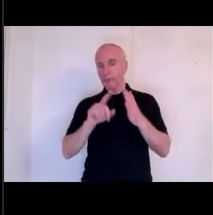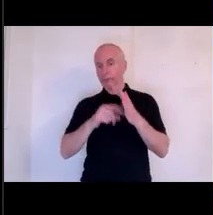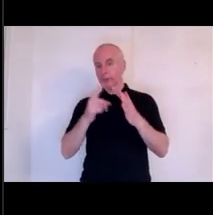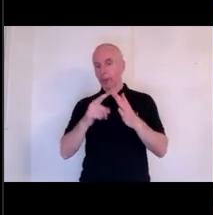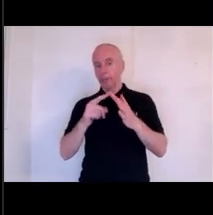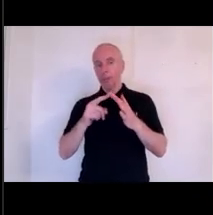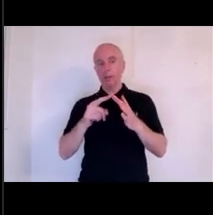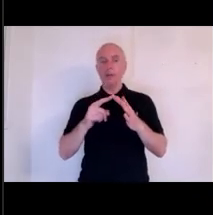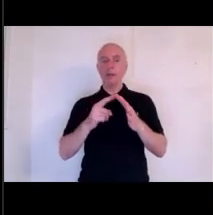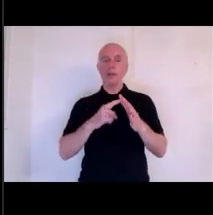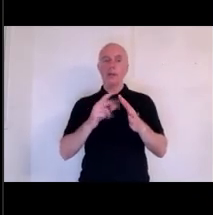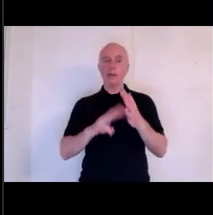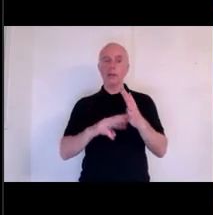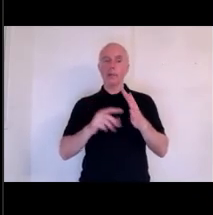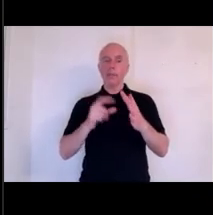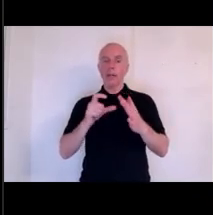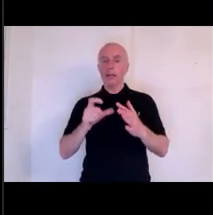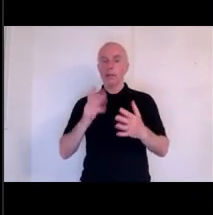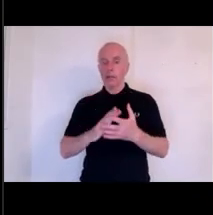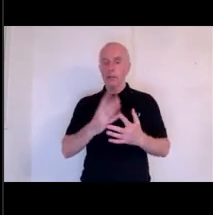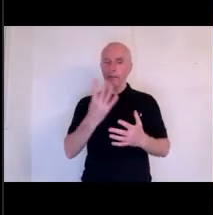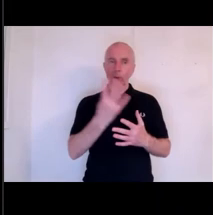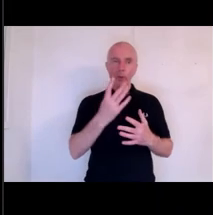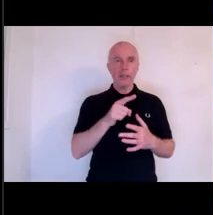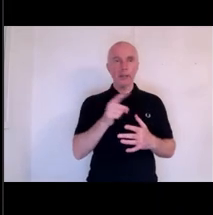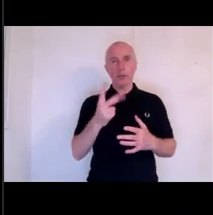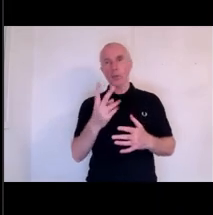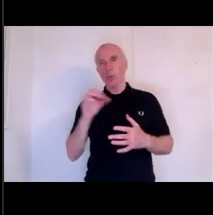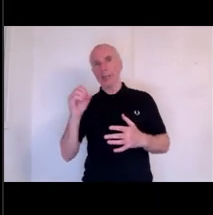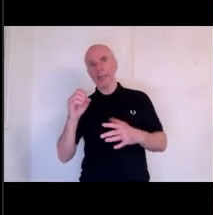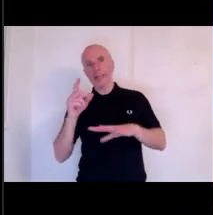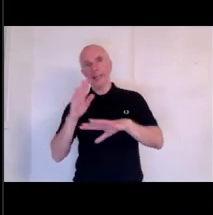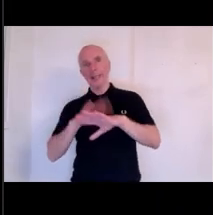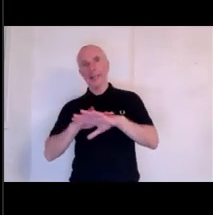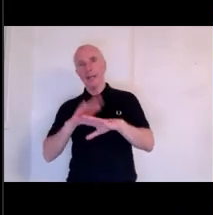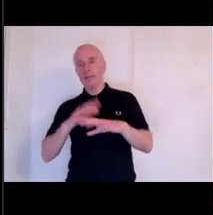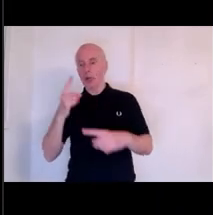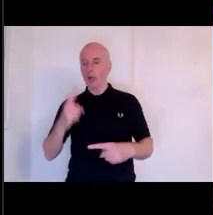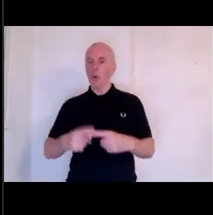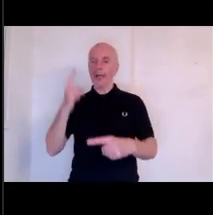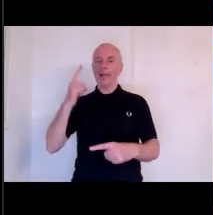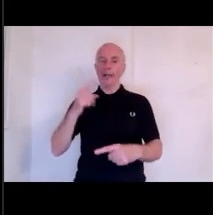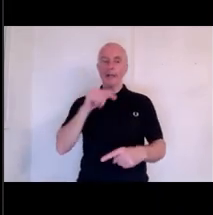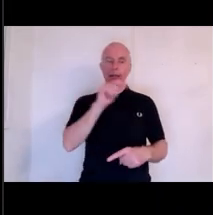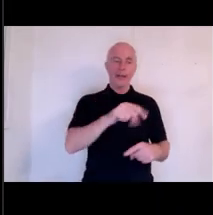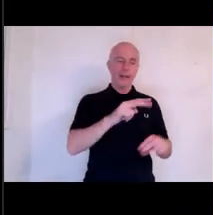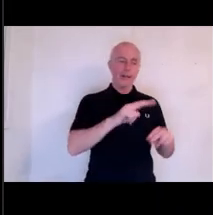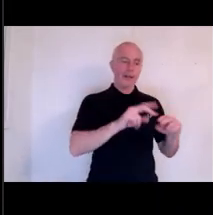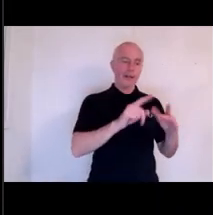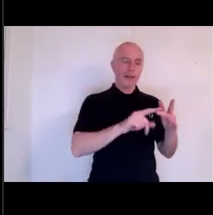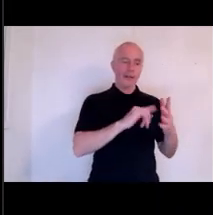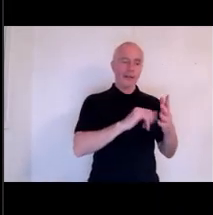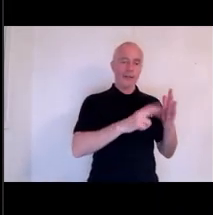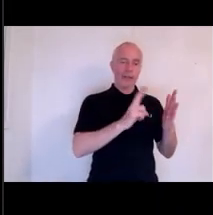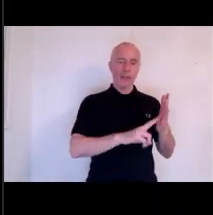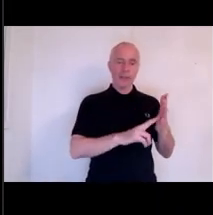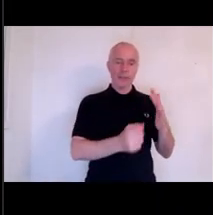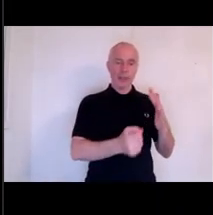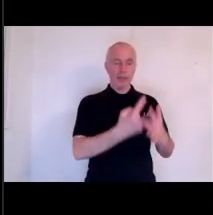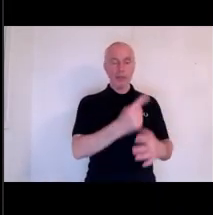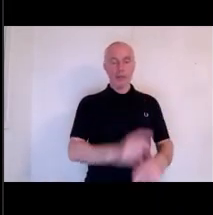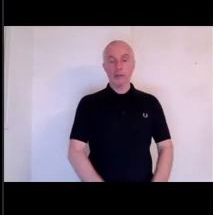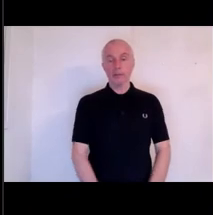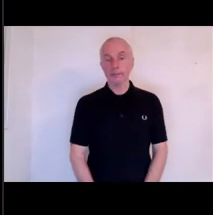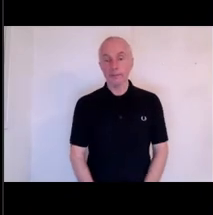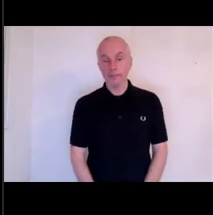around 14 to 20 times the speed of neutrons flying out of a fission event. But